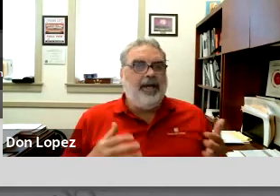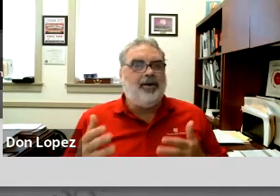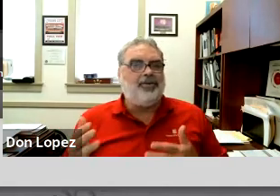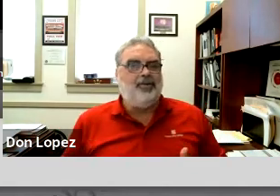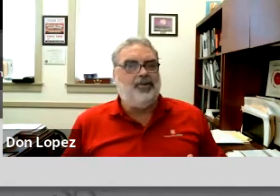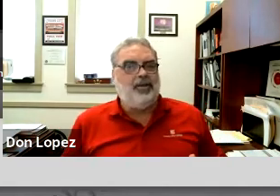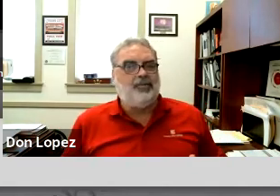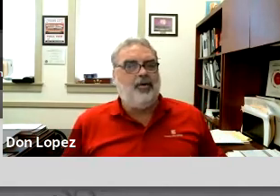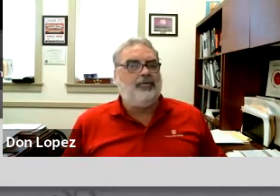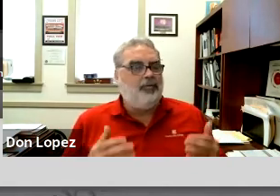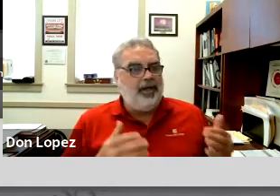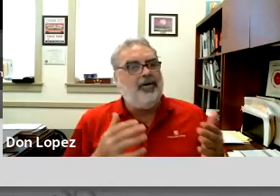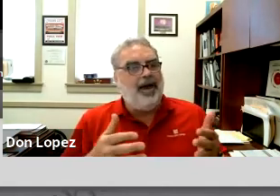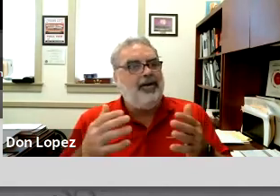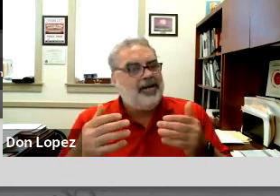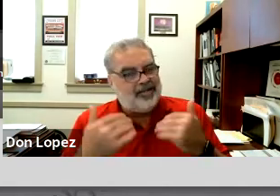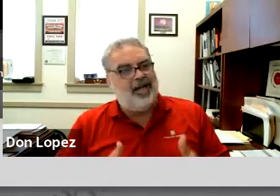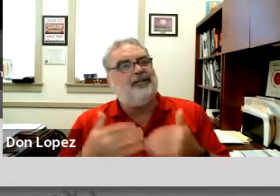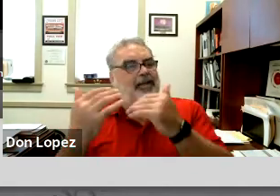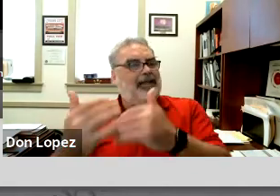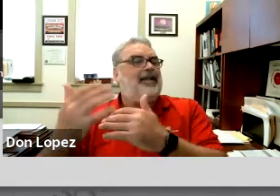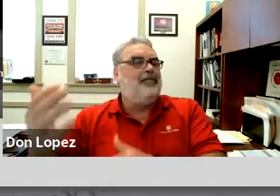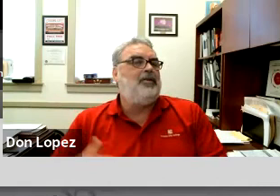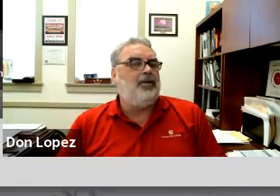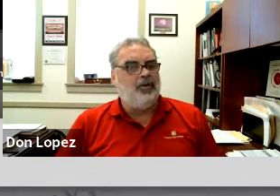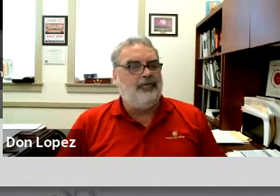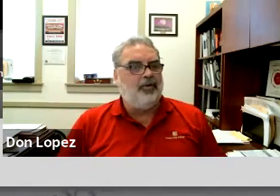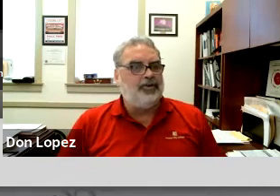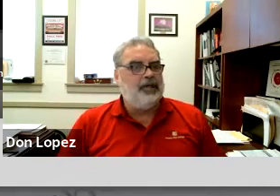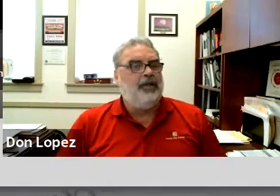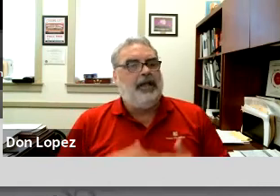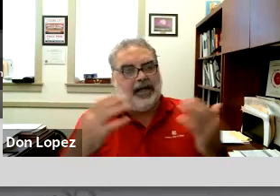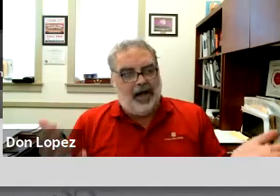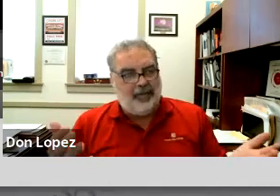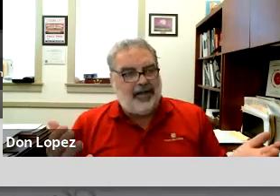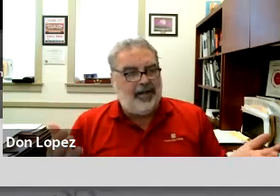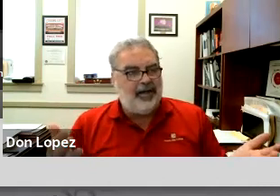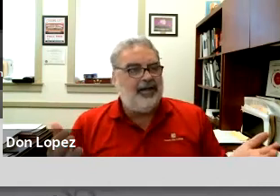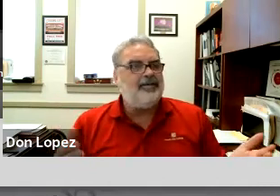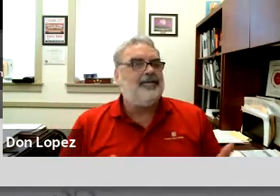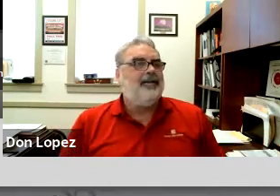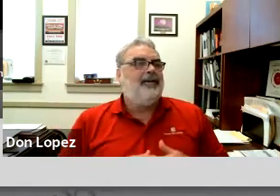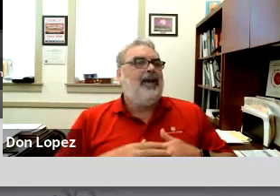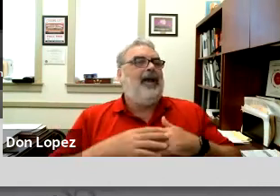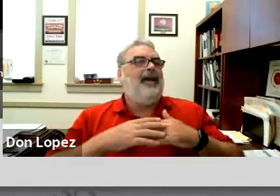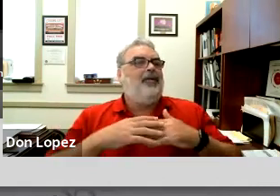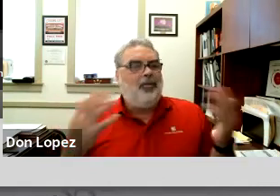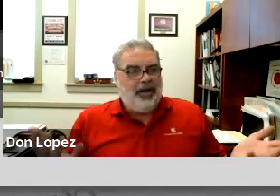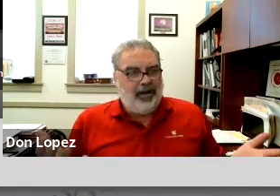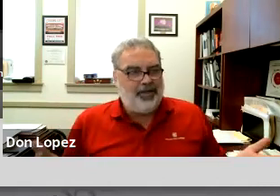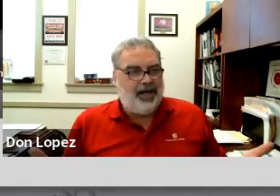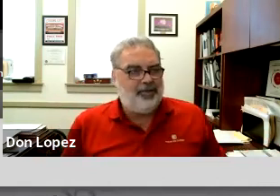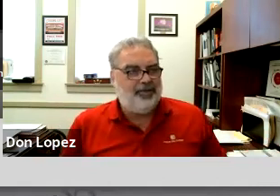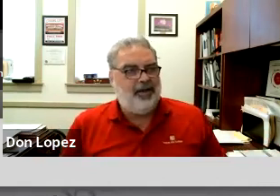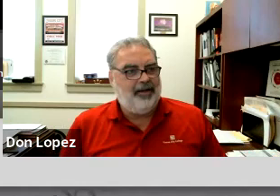we don't get our students through these programs, or we don't successfully get them into the workforce, then the economy declines and we